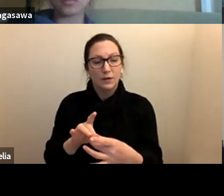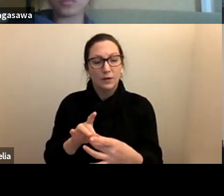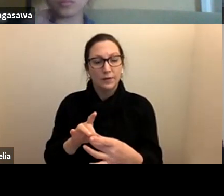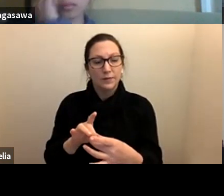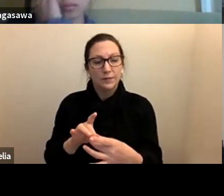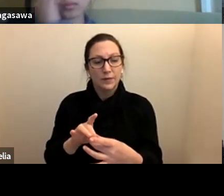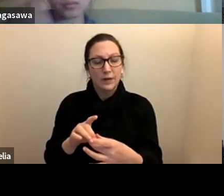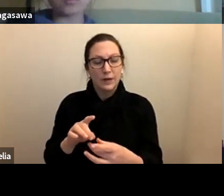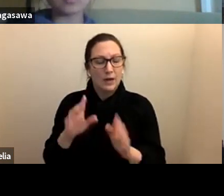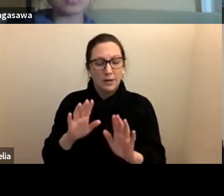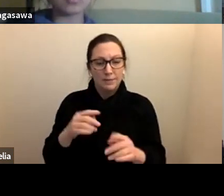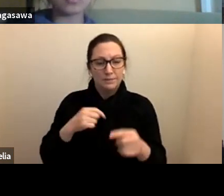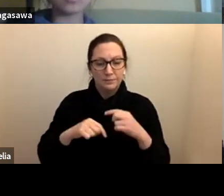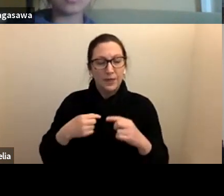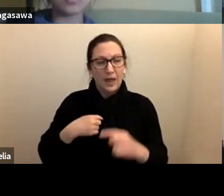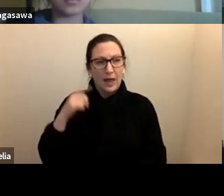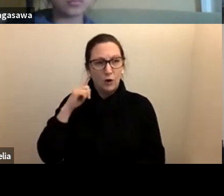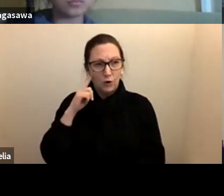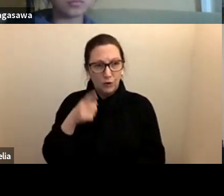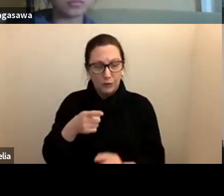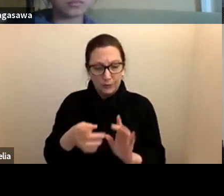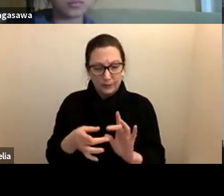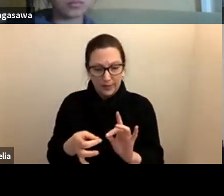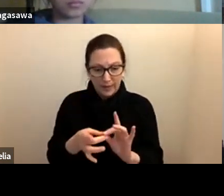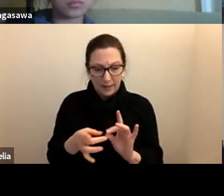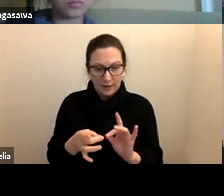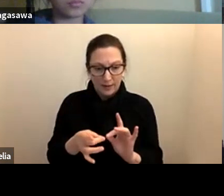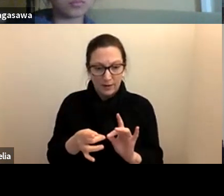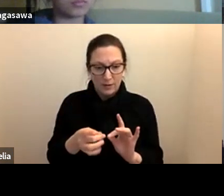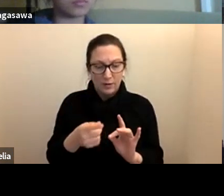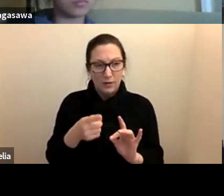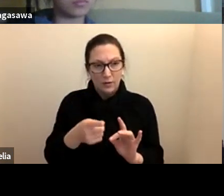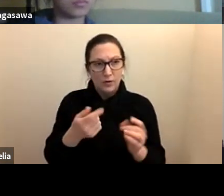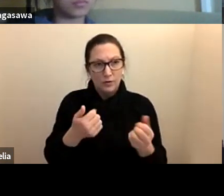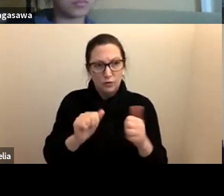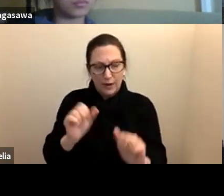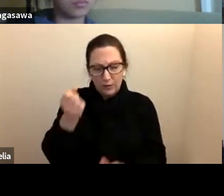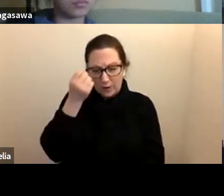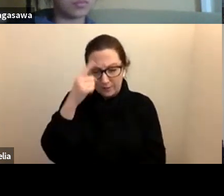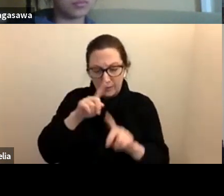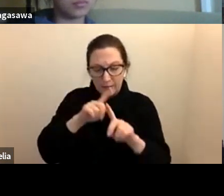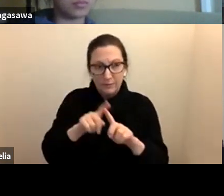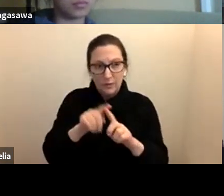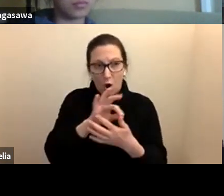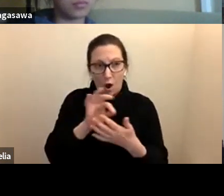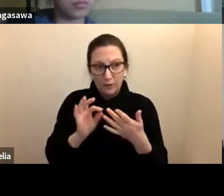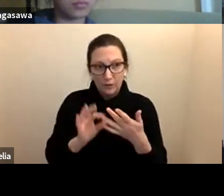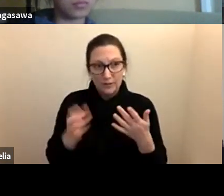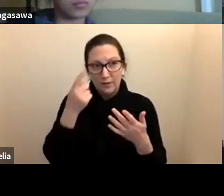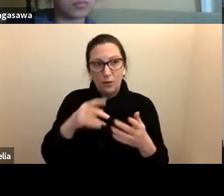What I heard you say is that you were trying to get your arms around the options for expanding the